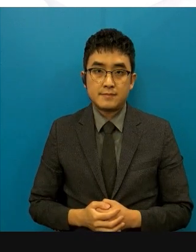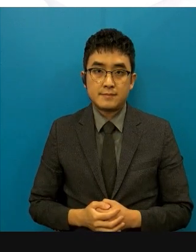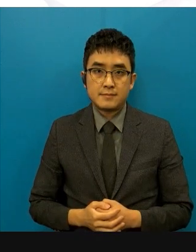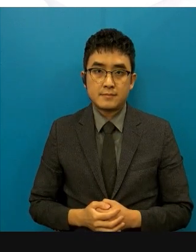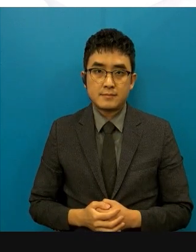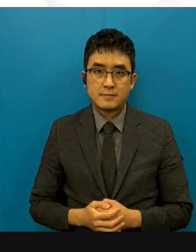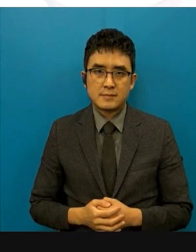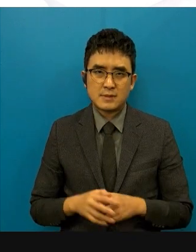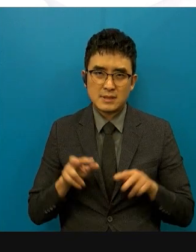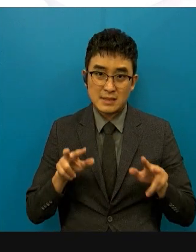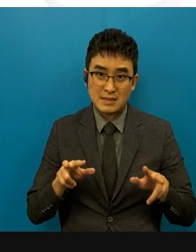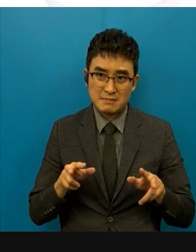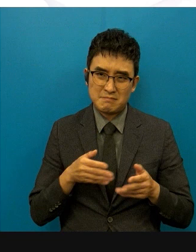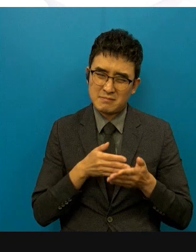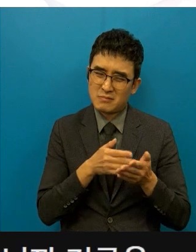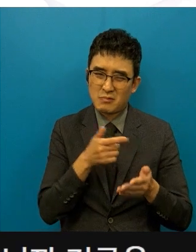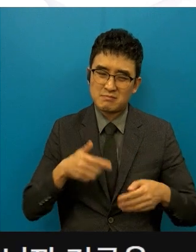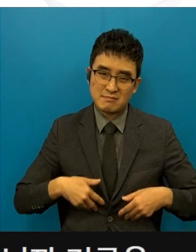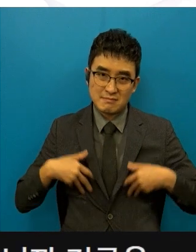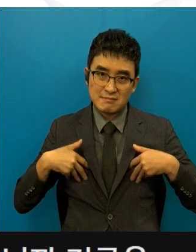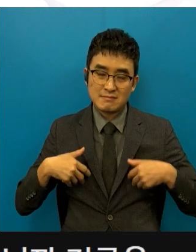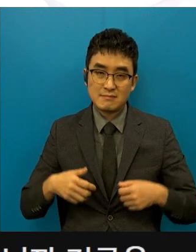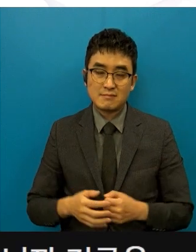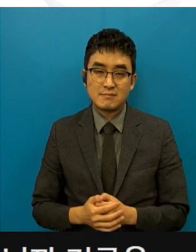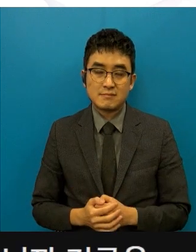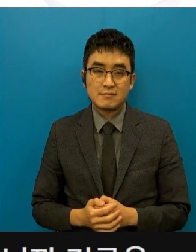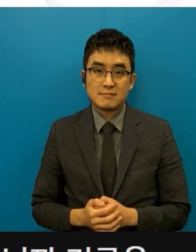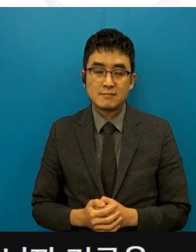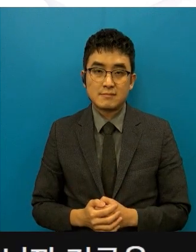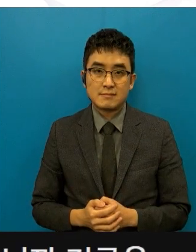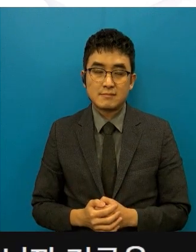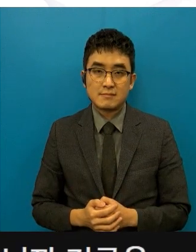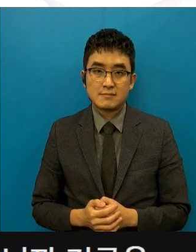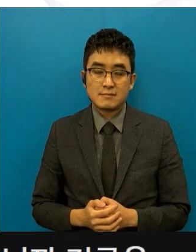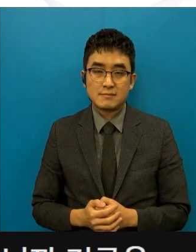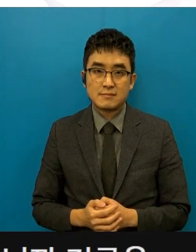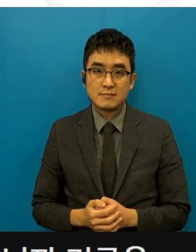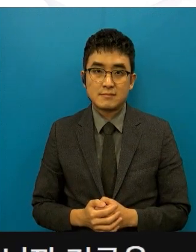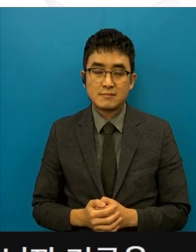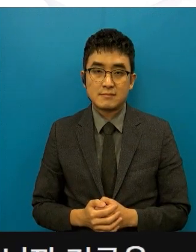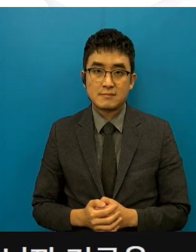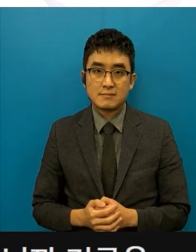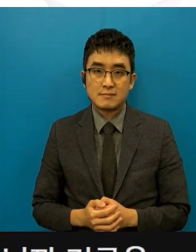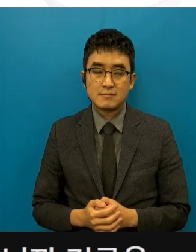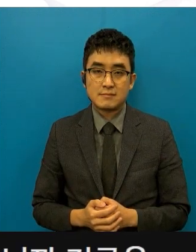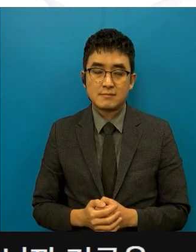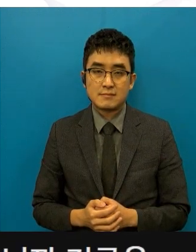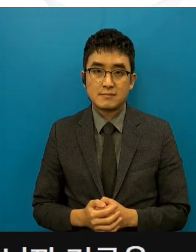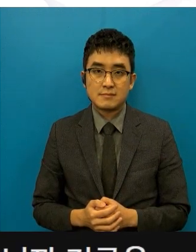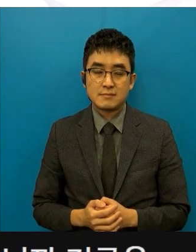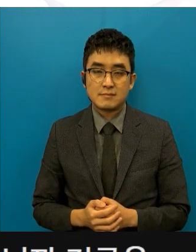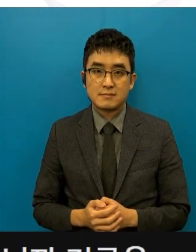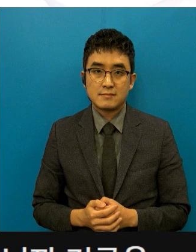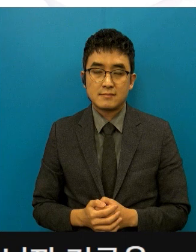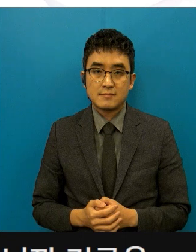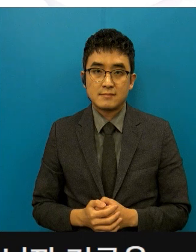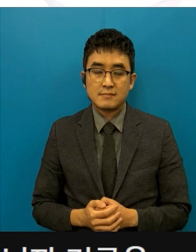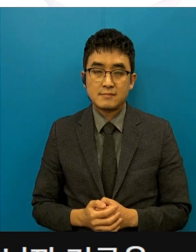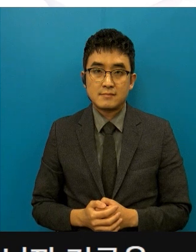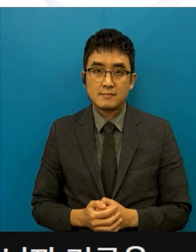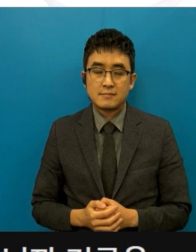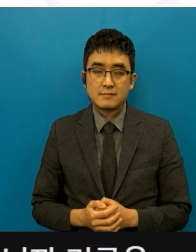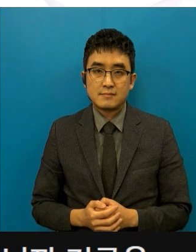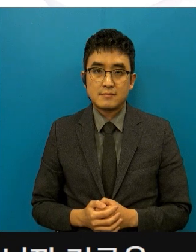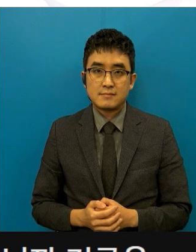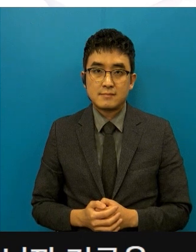We more attention on the governmental pressure or governmental policies to